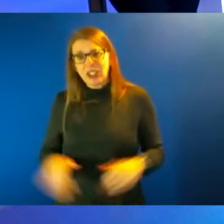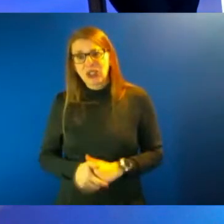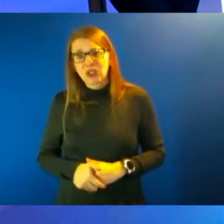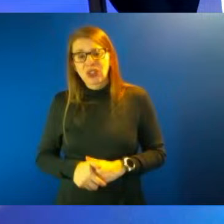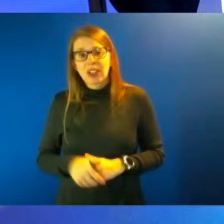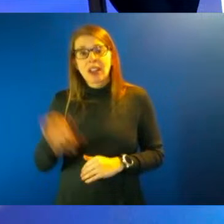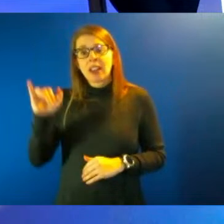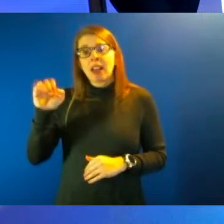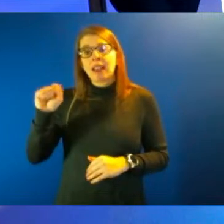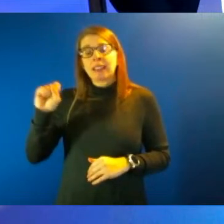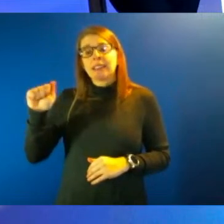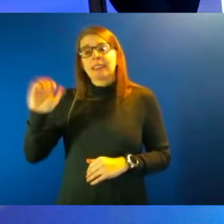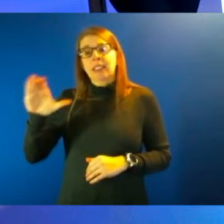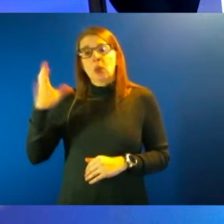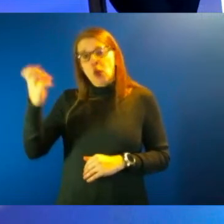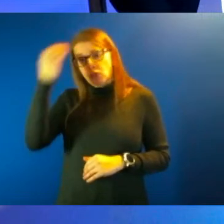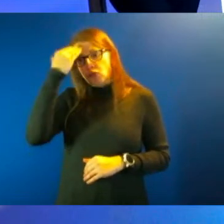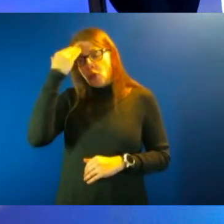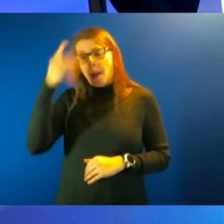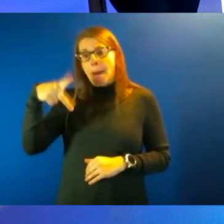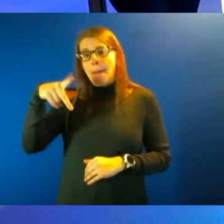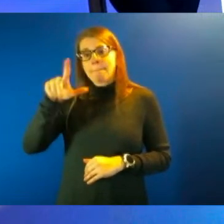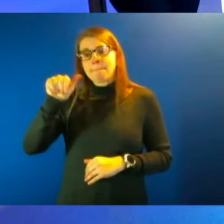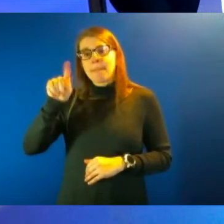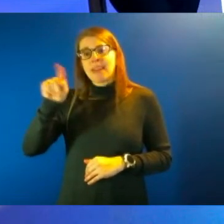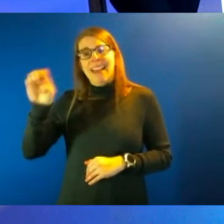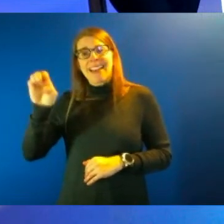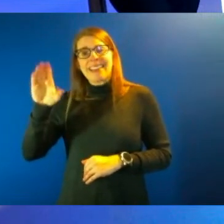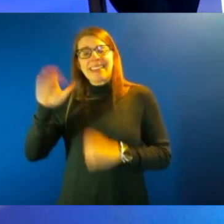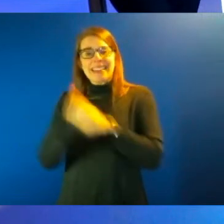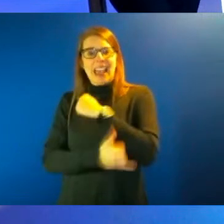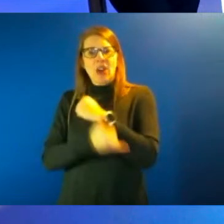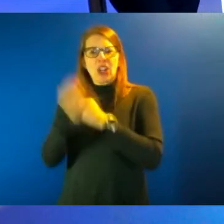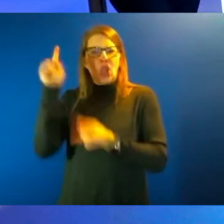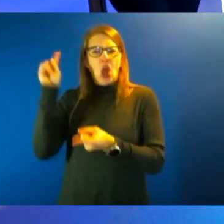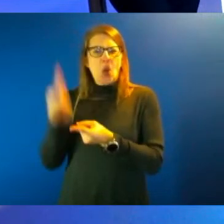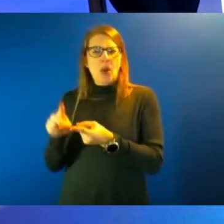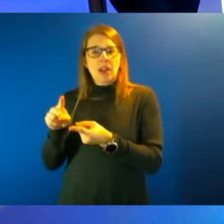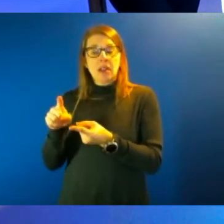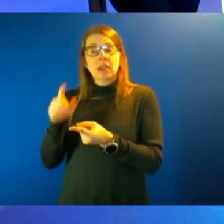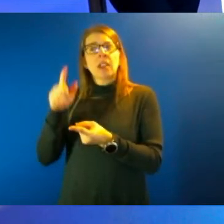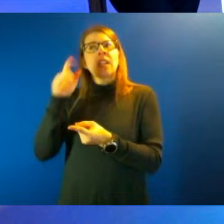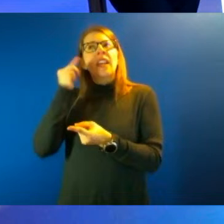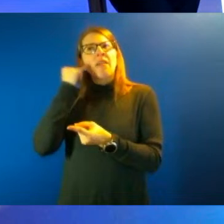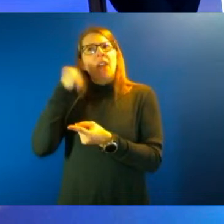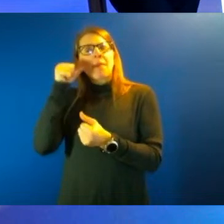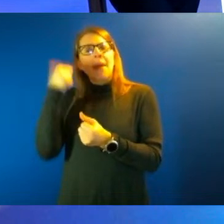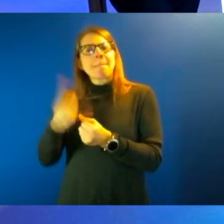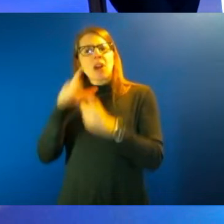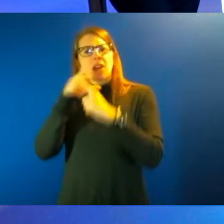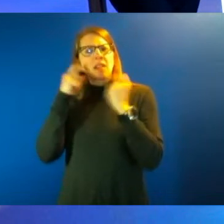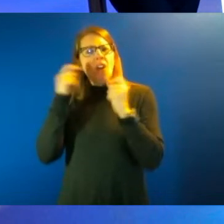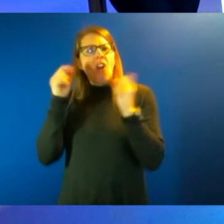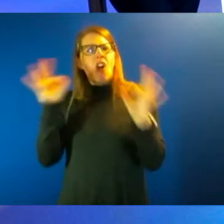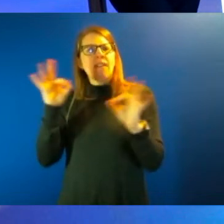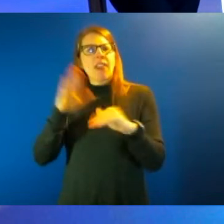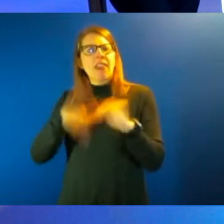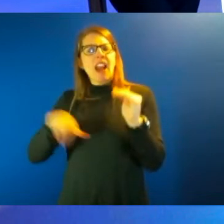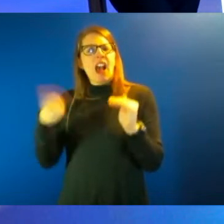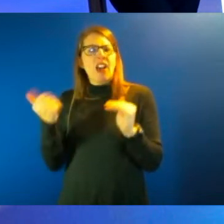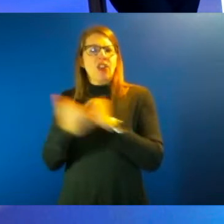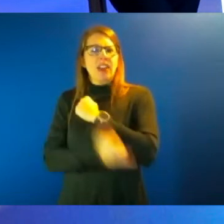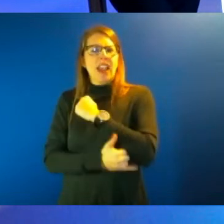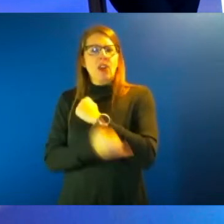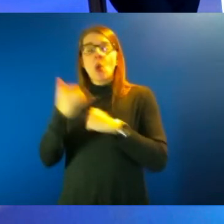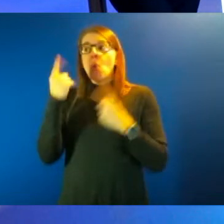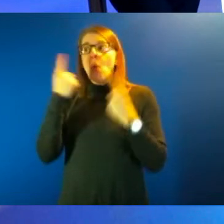why is Platte County a lot lower, I wonder? As I recall, they got rid of their mask mandate earlier than some other counties. Also wondering if you